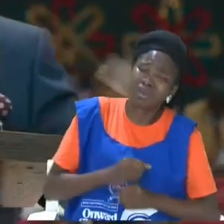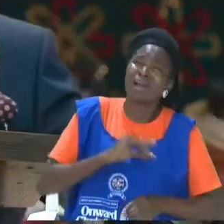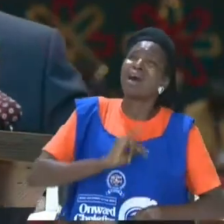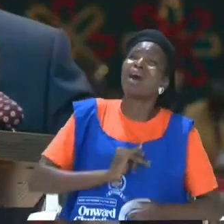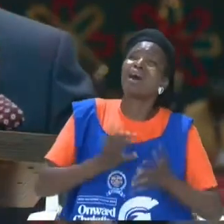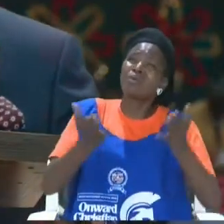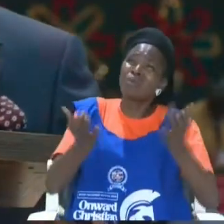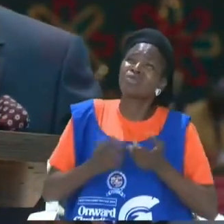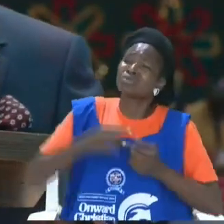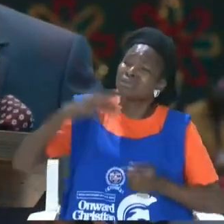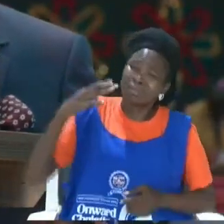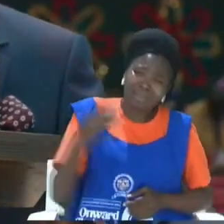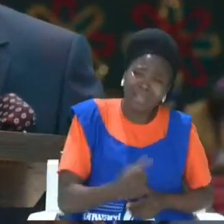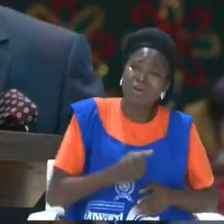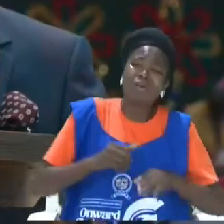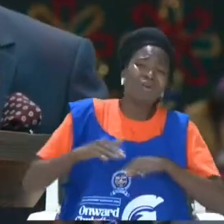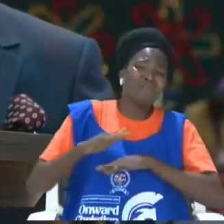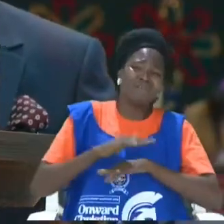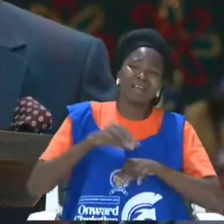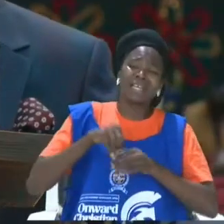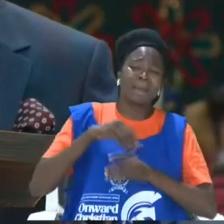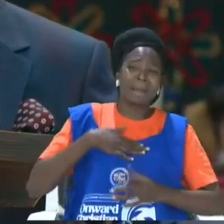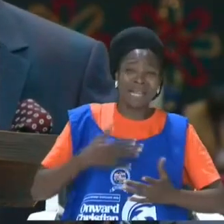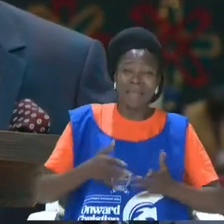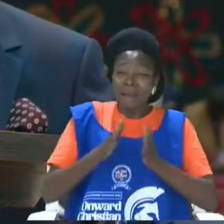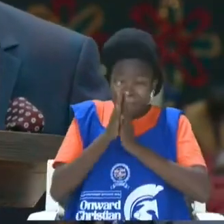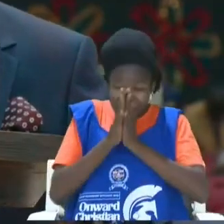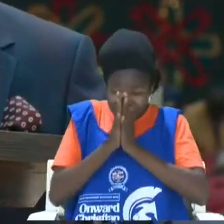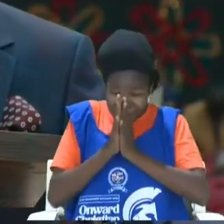take over. Pray from your heart.